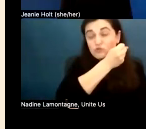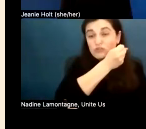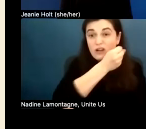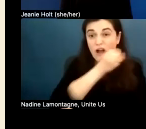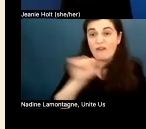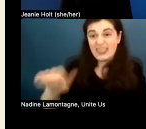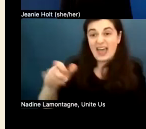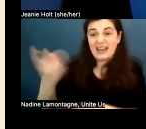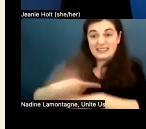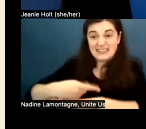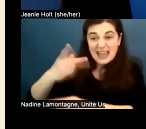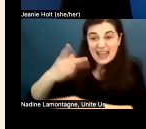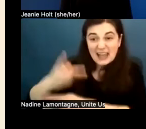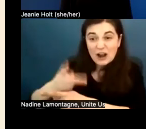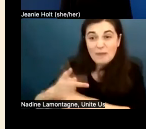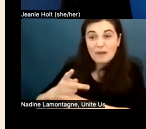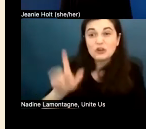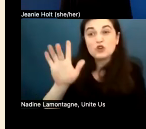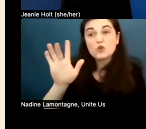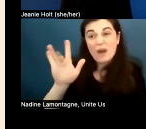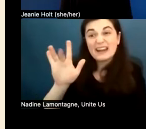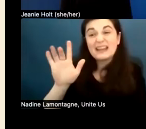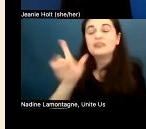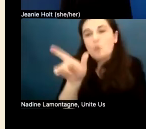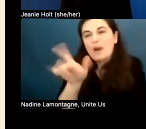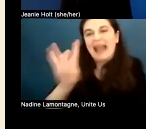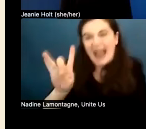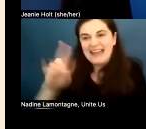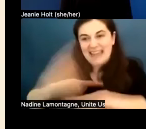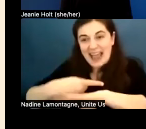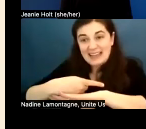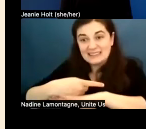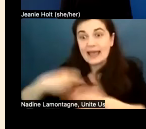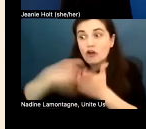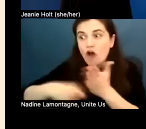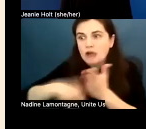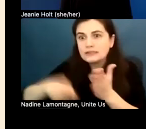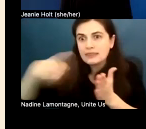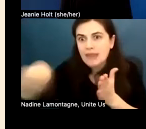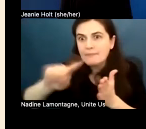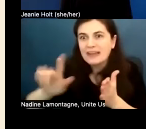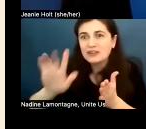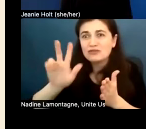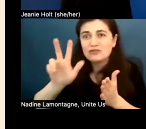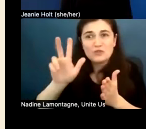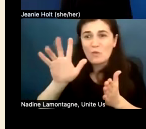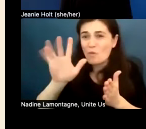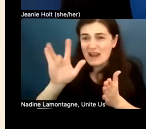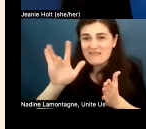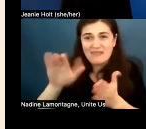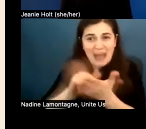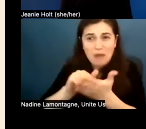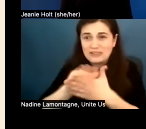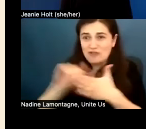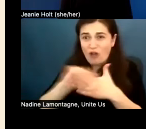It cost our daycare about $20,000. There were families that weren't able to return to daycare that had to find other arrangements. So we